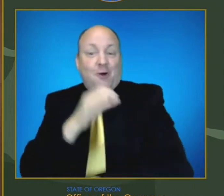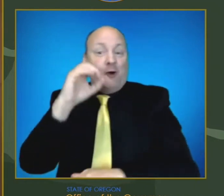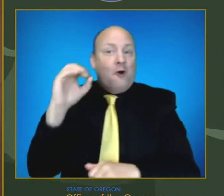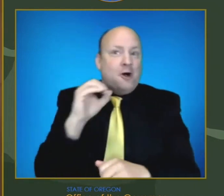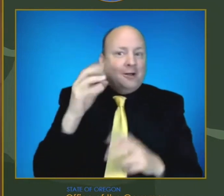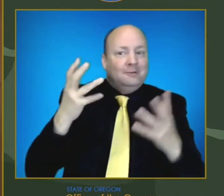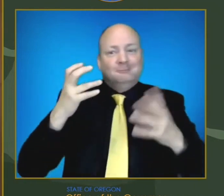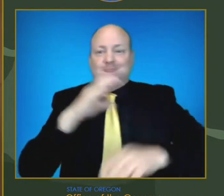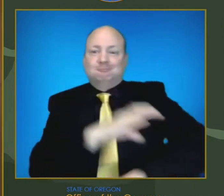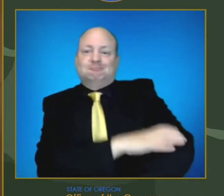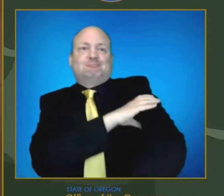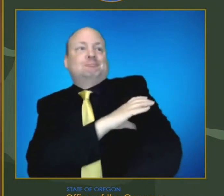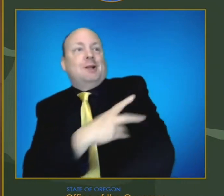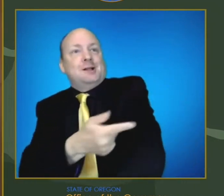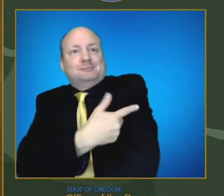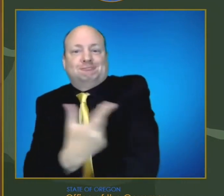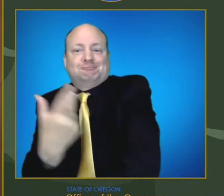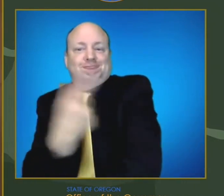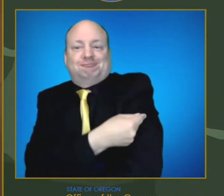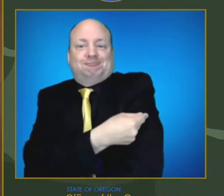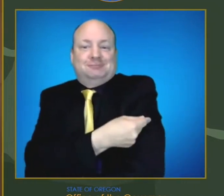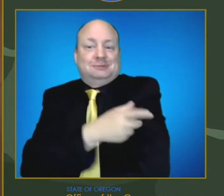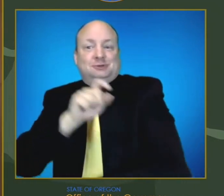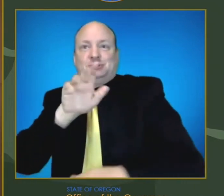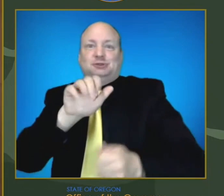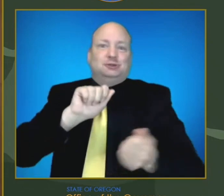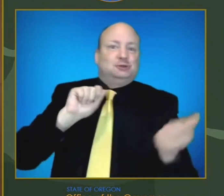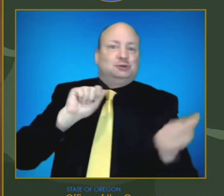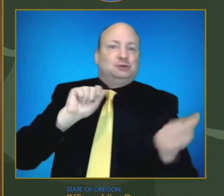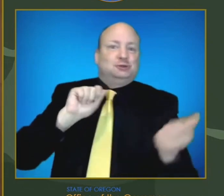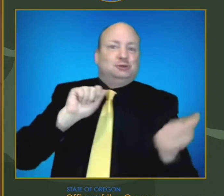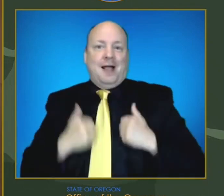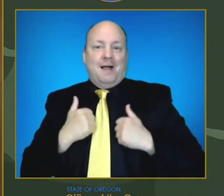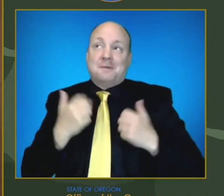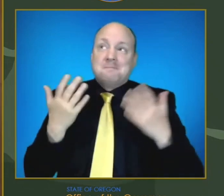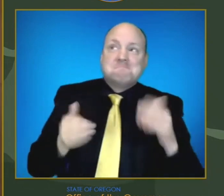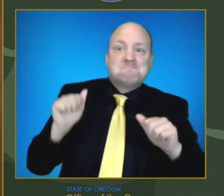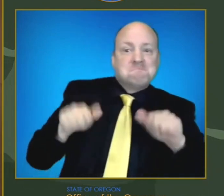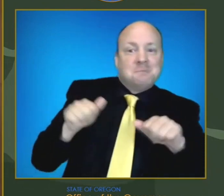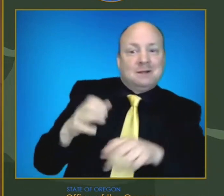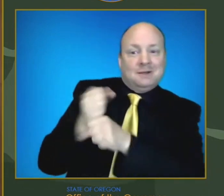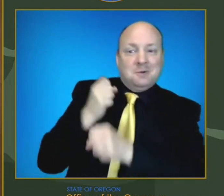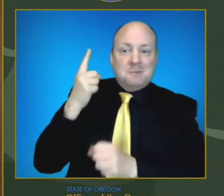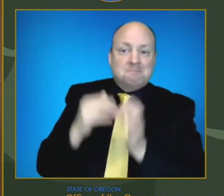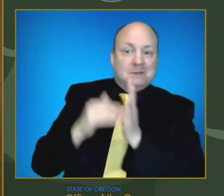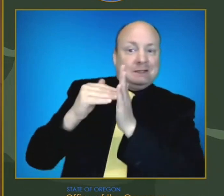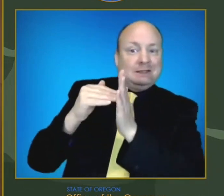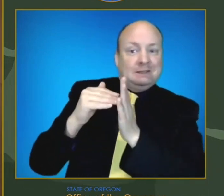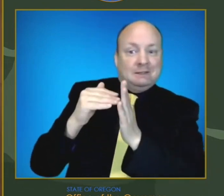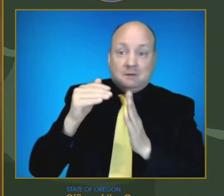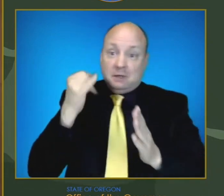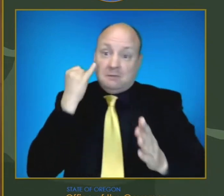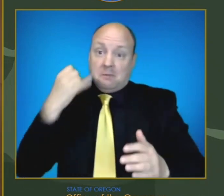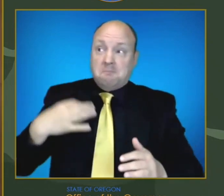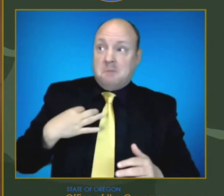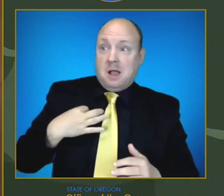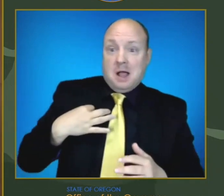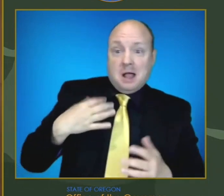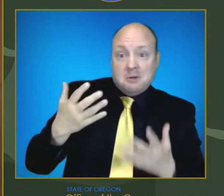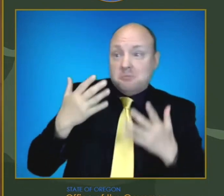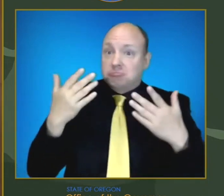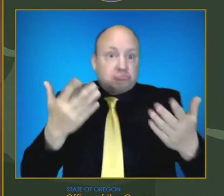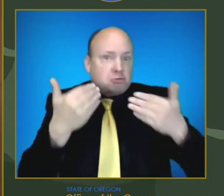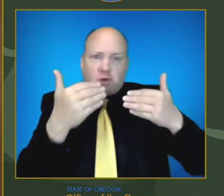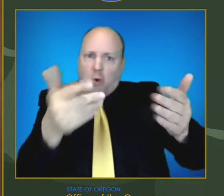life. We are encouraging all eligible Oregonians to get vaccinated for the chance to win money